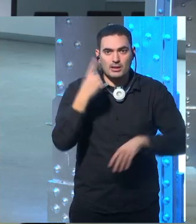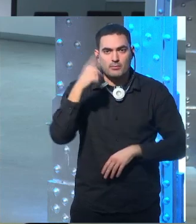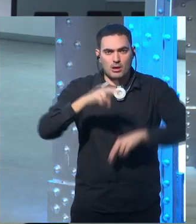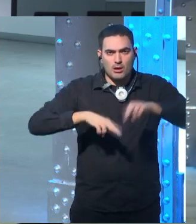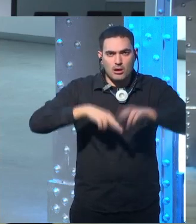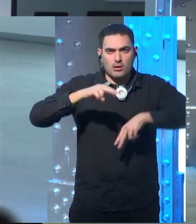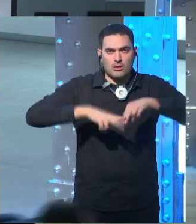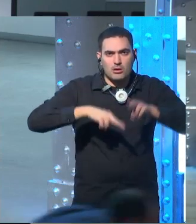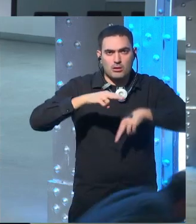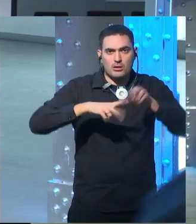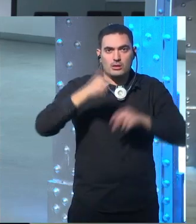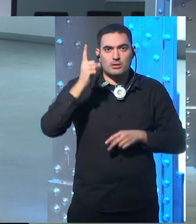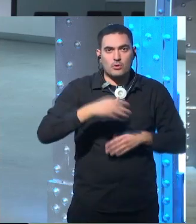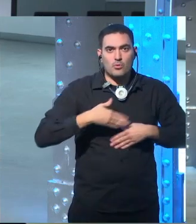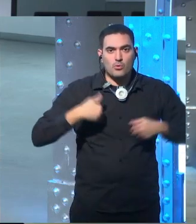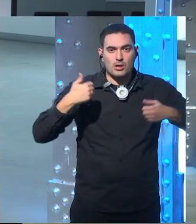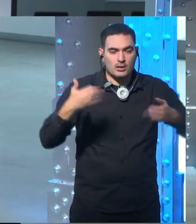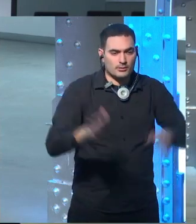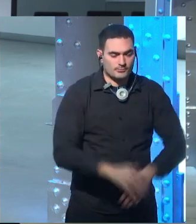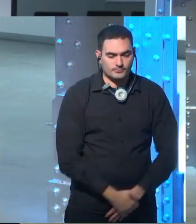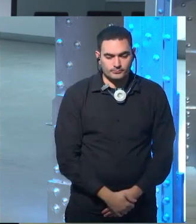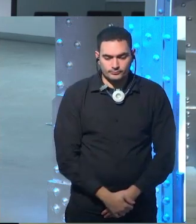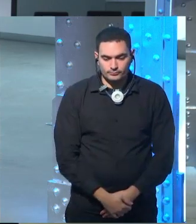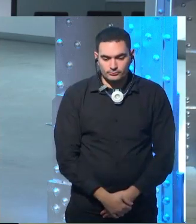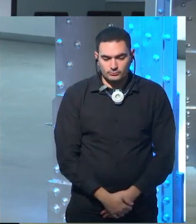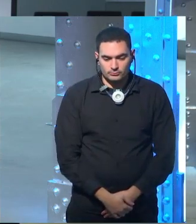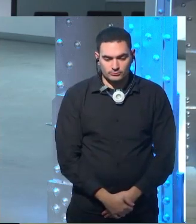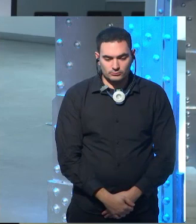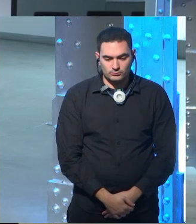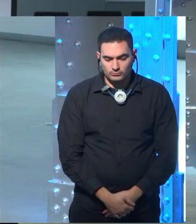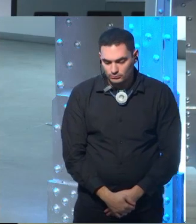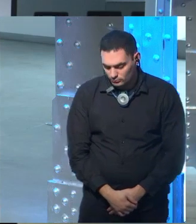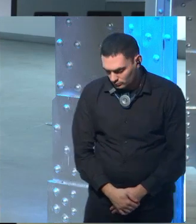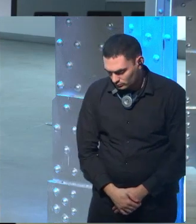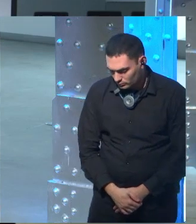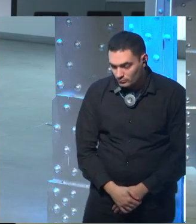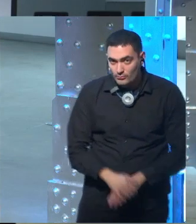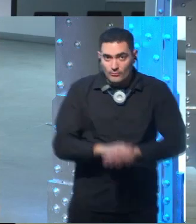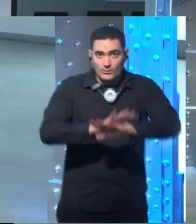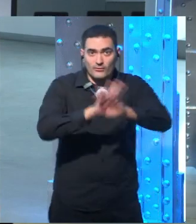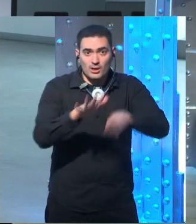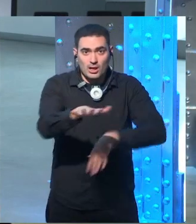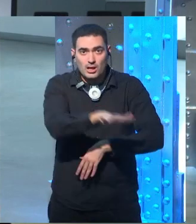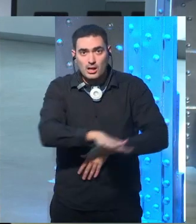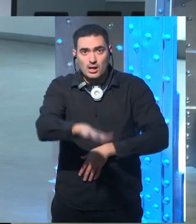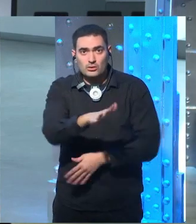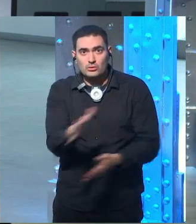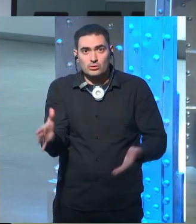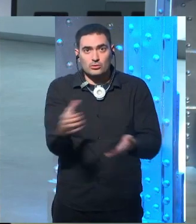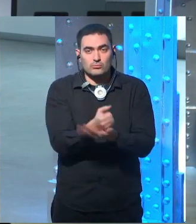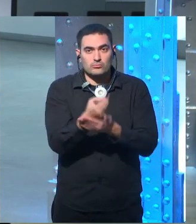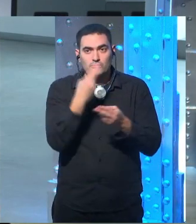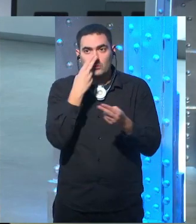you name it. Nearly every domain is to some extent exposed to